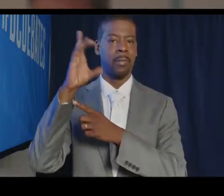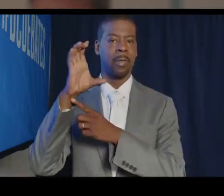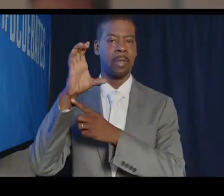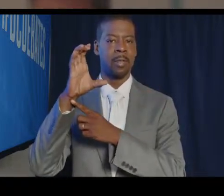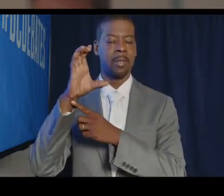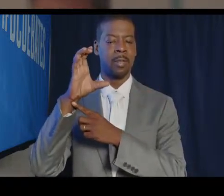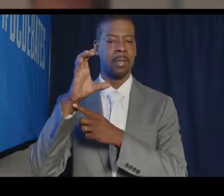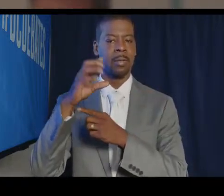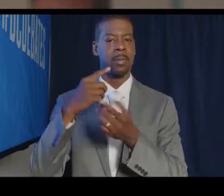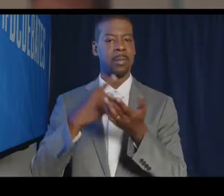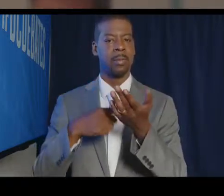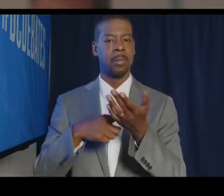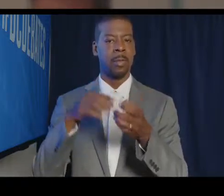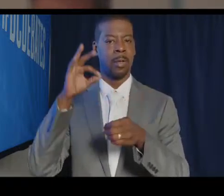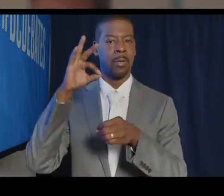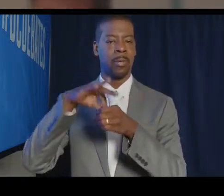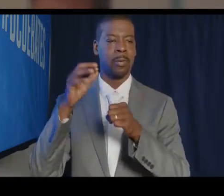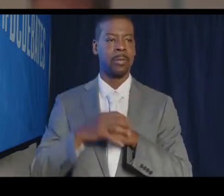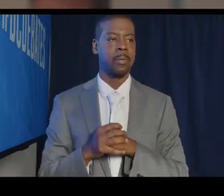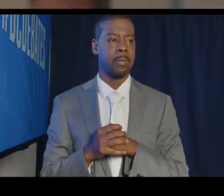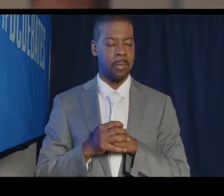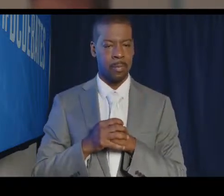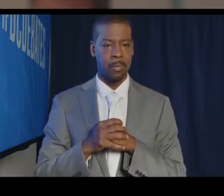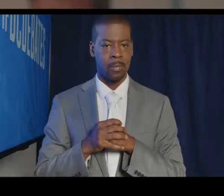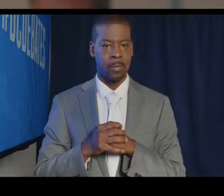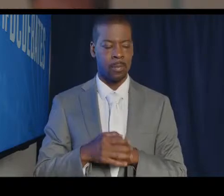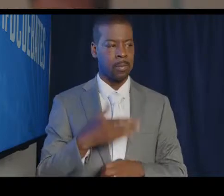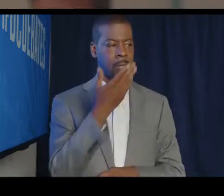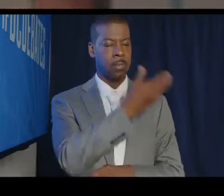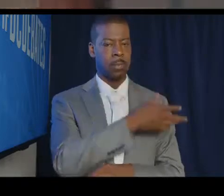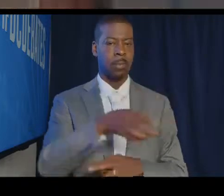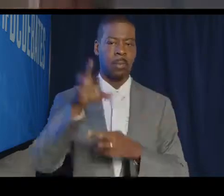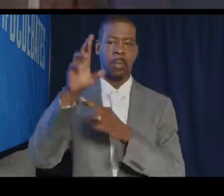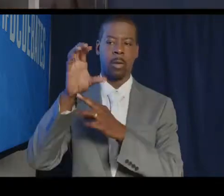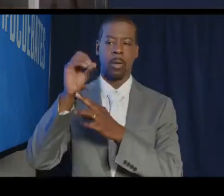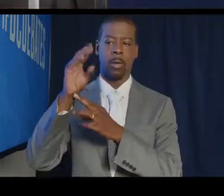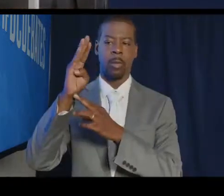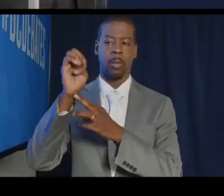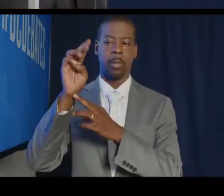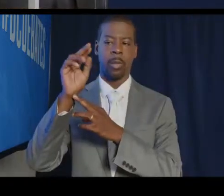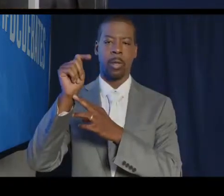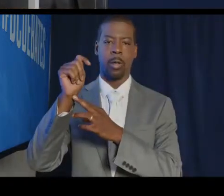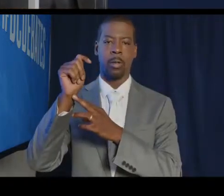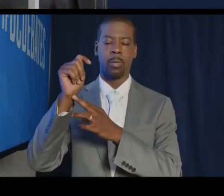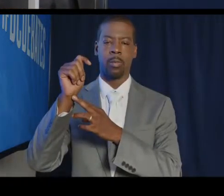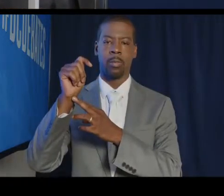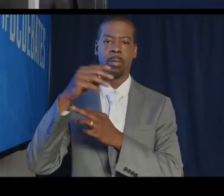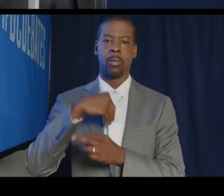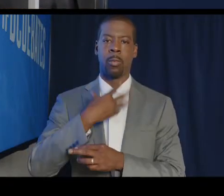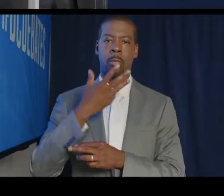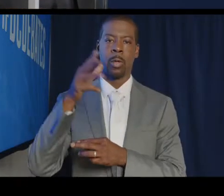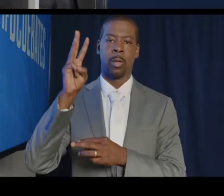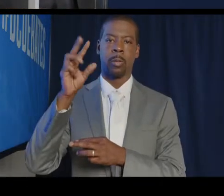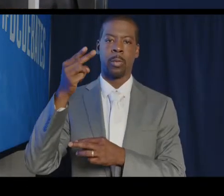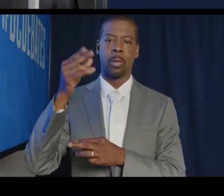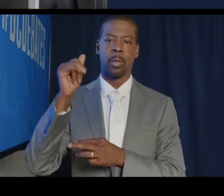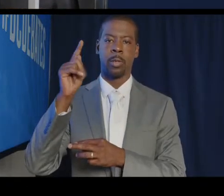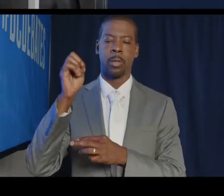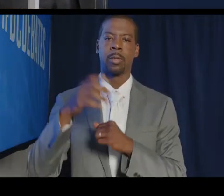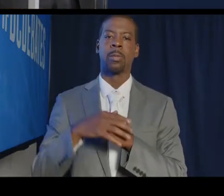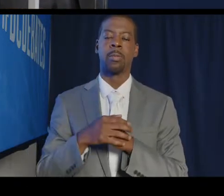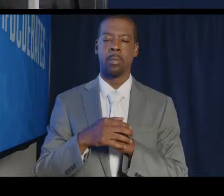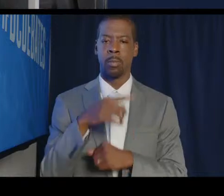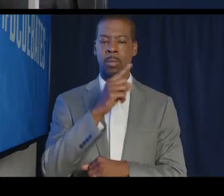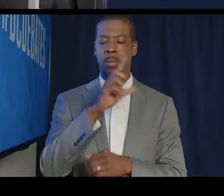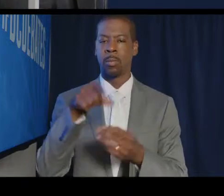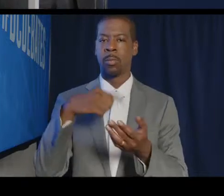question. Starting with the introductions, we have Robert White first. At-large council member Robert White graduated from Archbishop Carroll